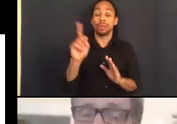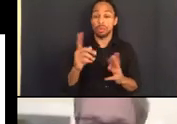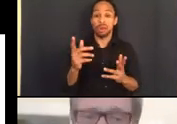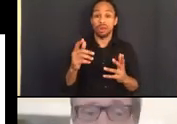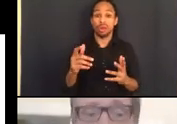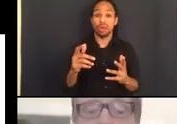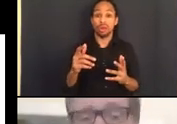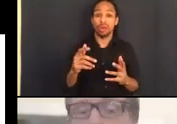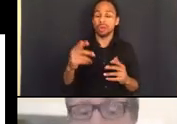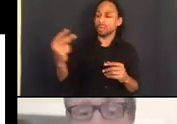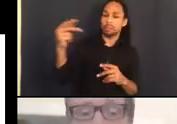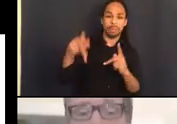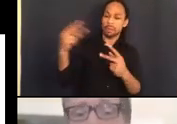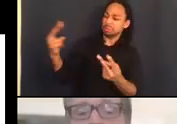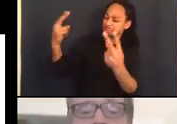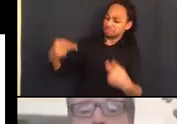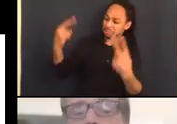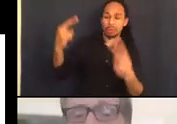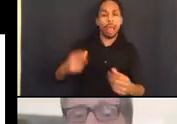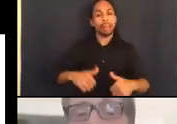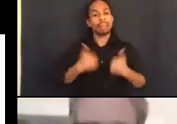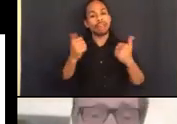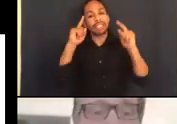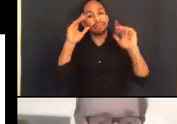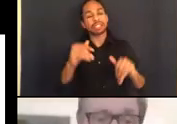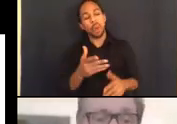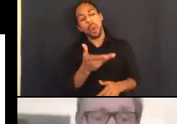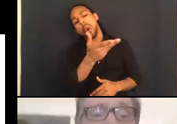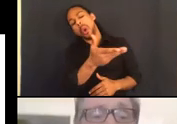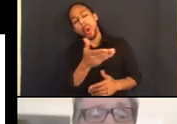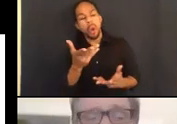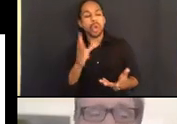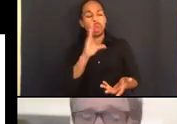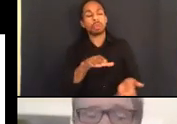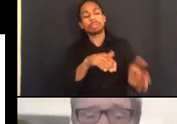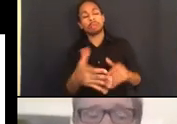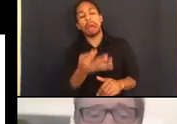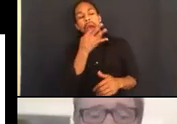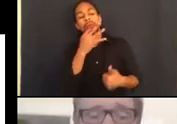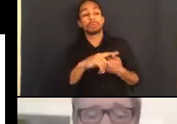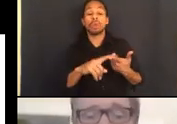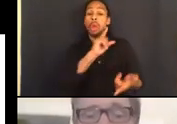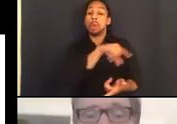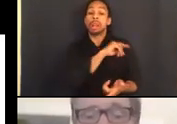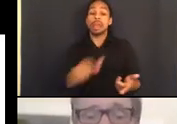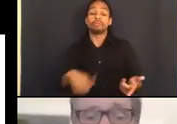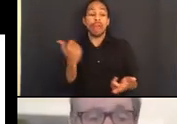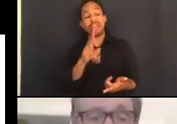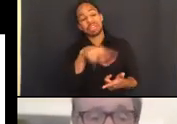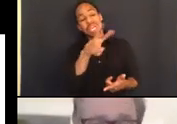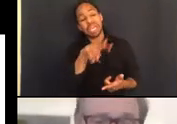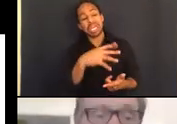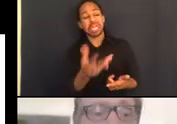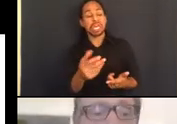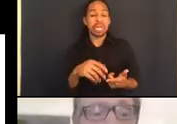to assumptions about life expectancy, quality of life, things like that. This has played out across the depth and breadth of DRUDIC's